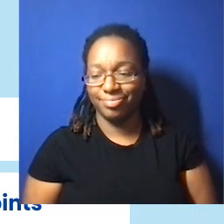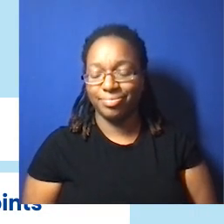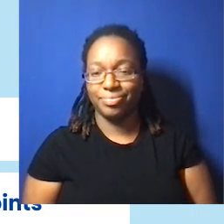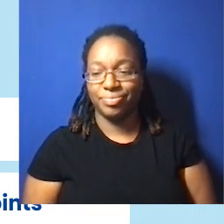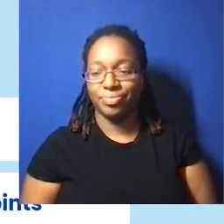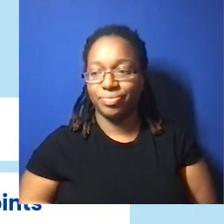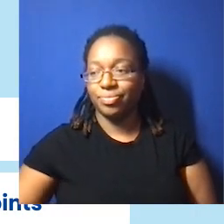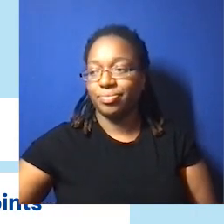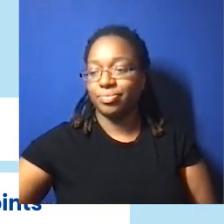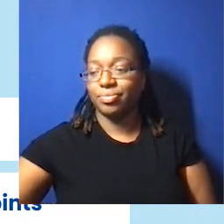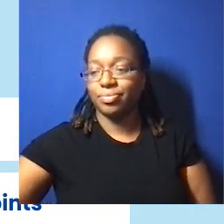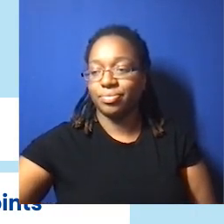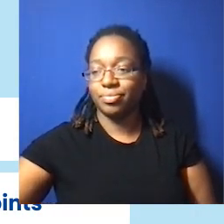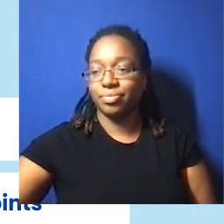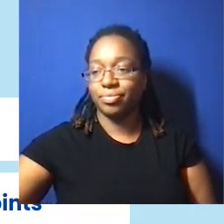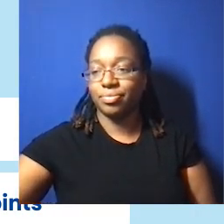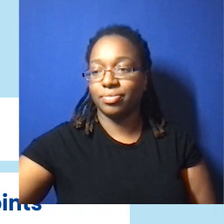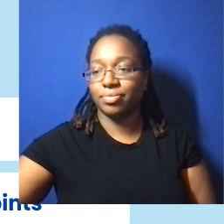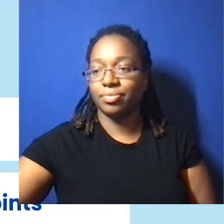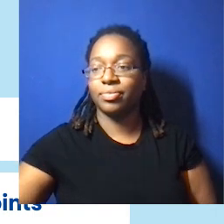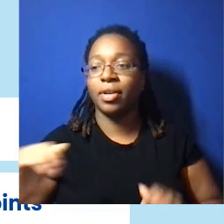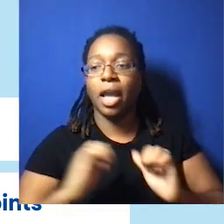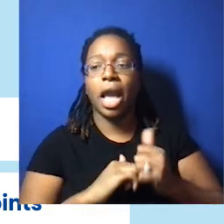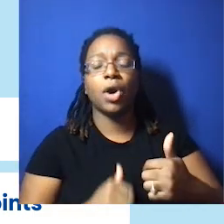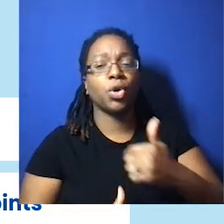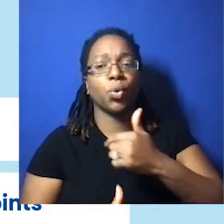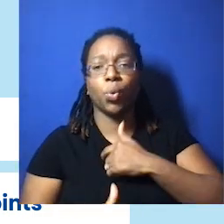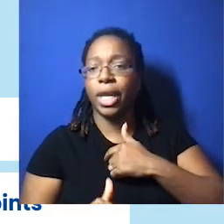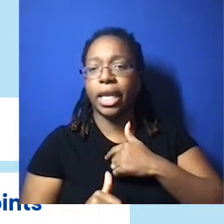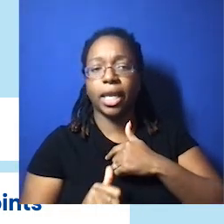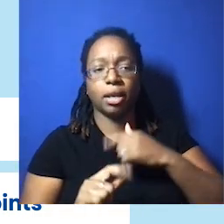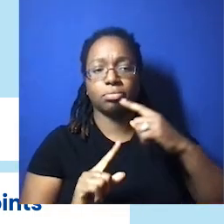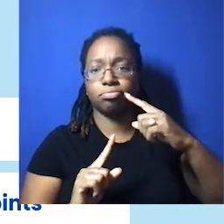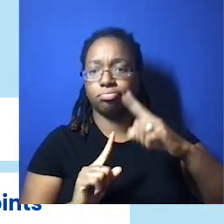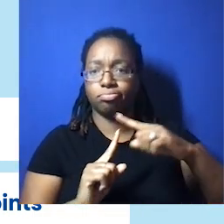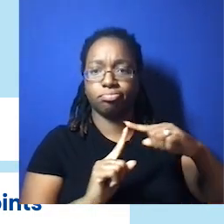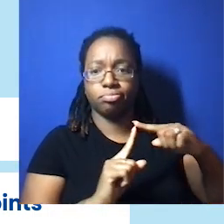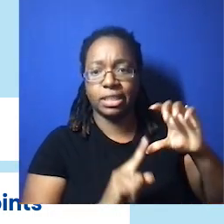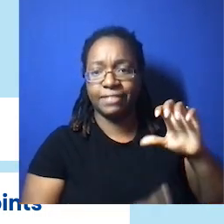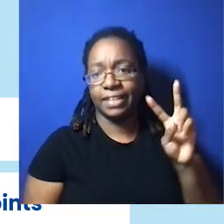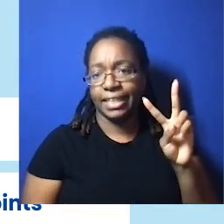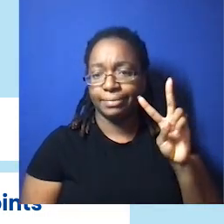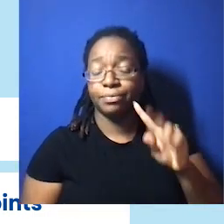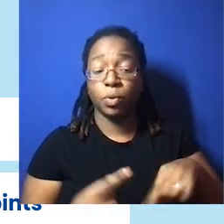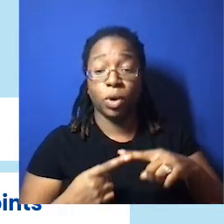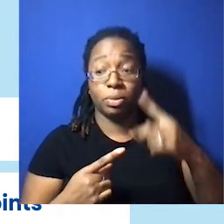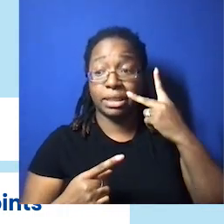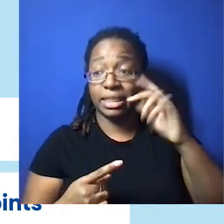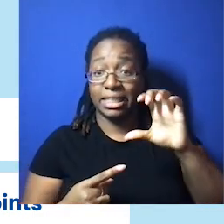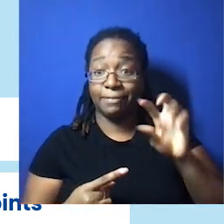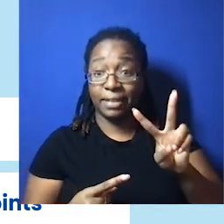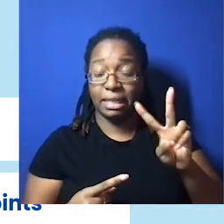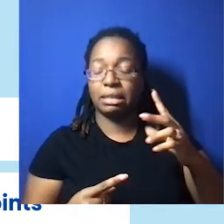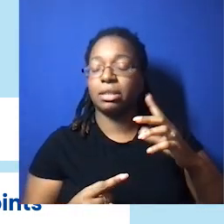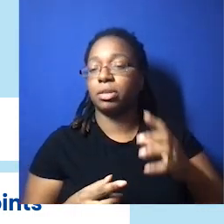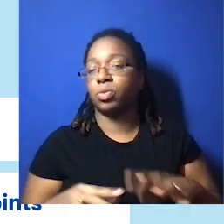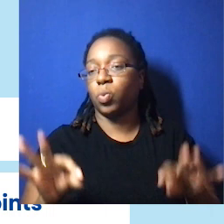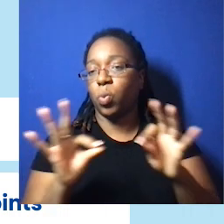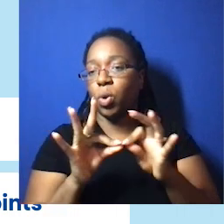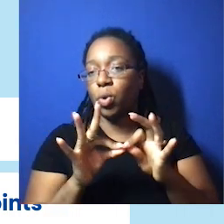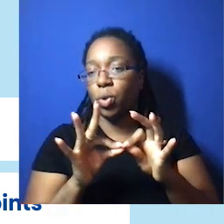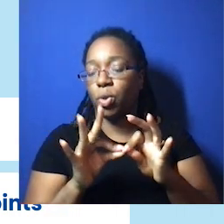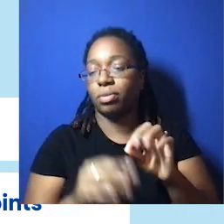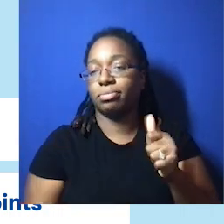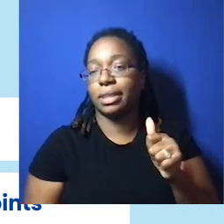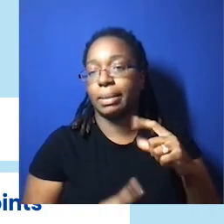So how is our CV scored? When we're looking at this, the CV is worth 10 points.